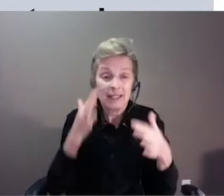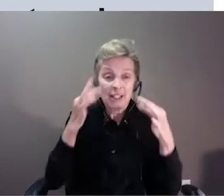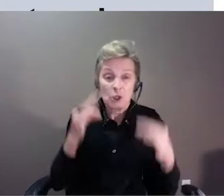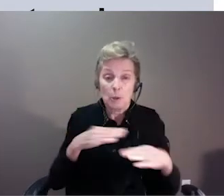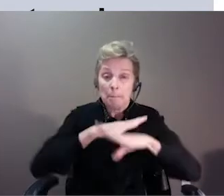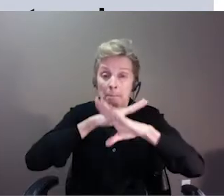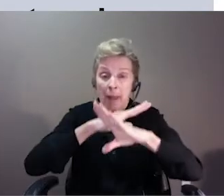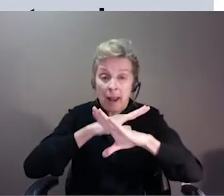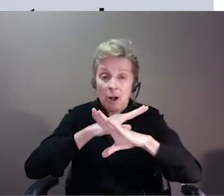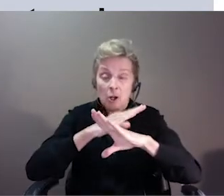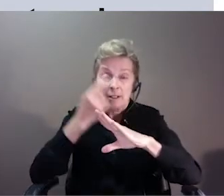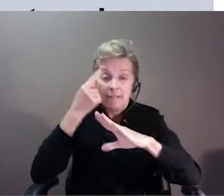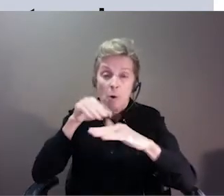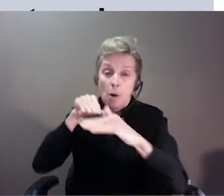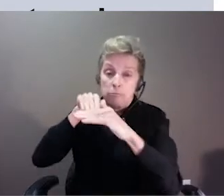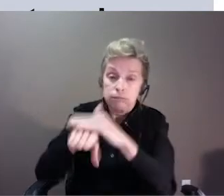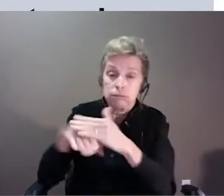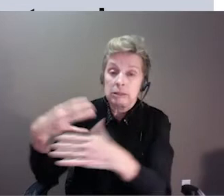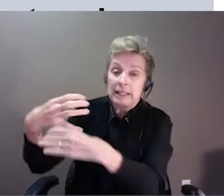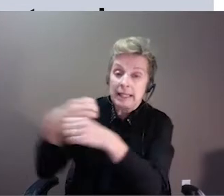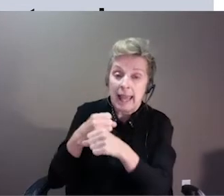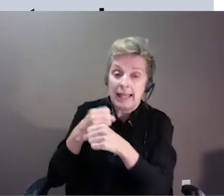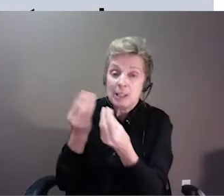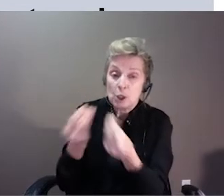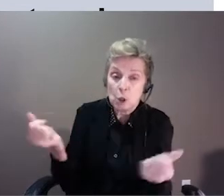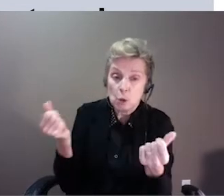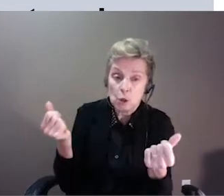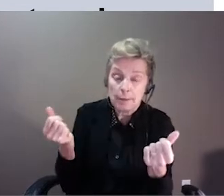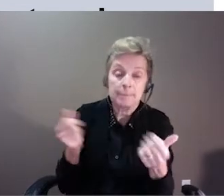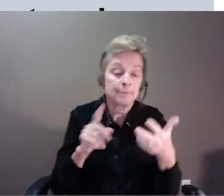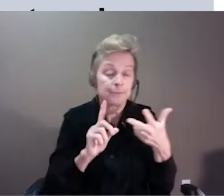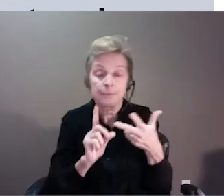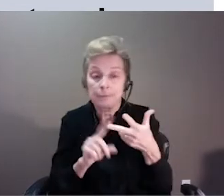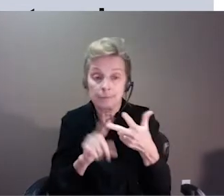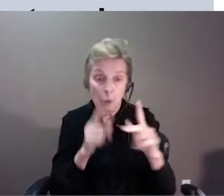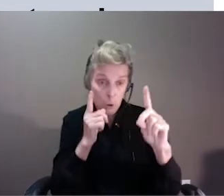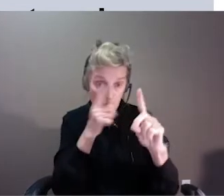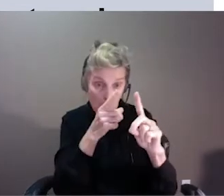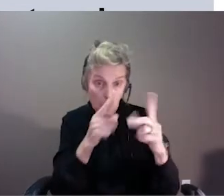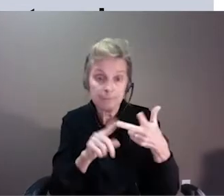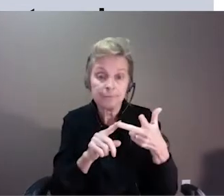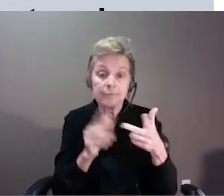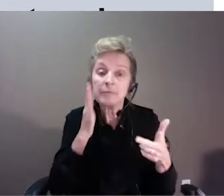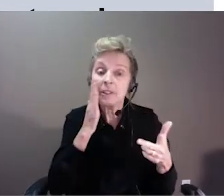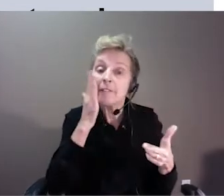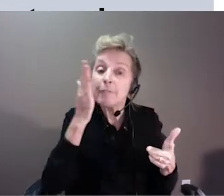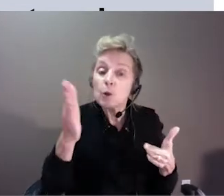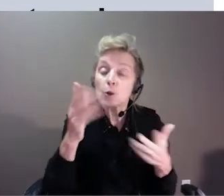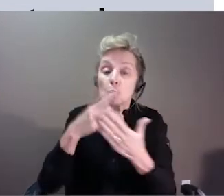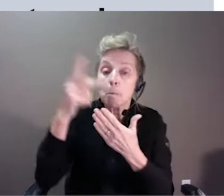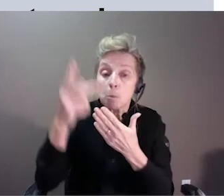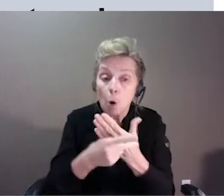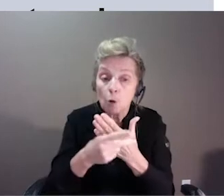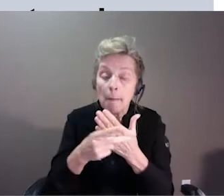in accessing or implementing these solutions. And the third objective is to make future-oriented program and